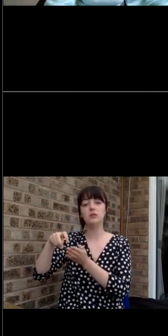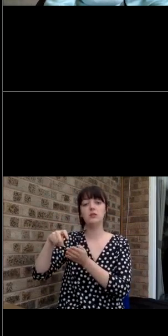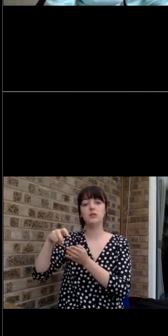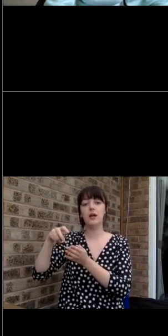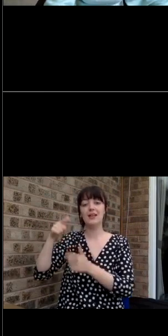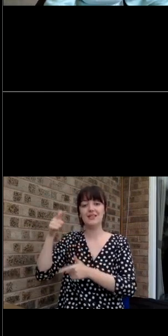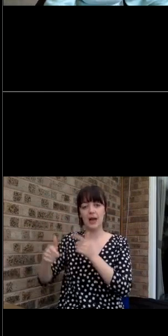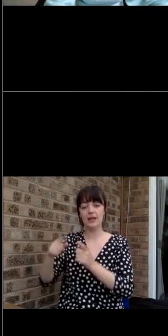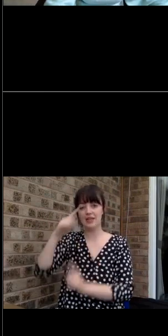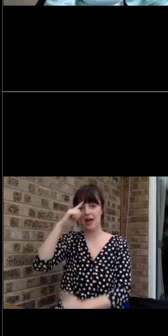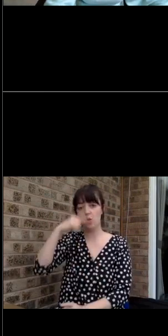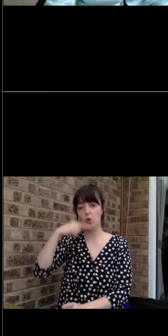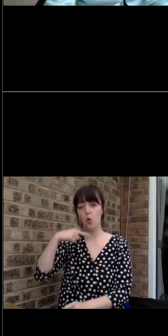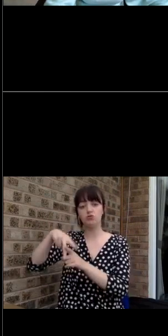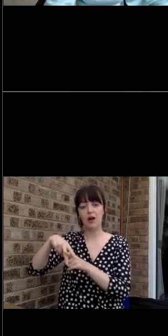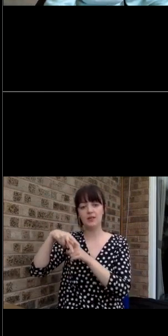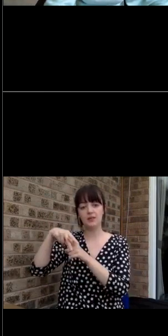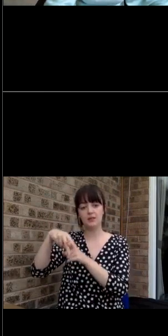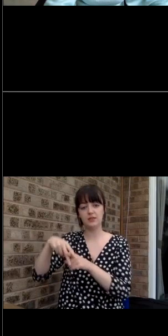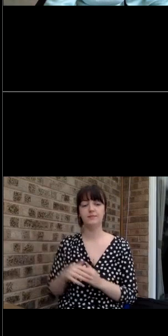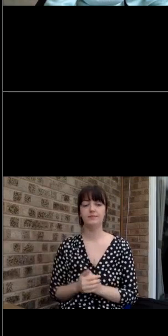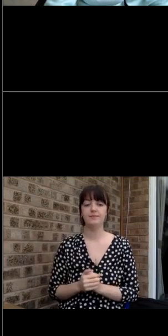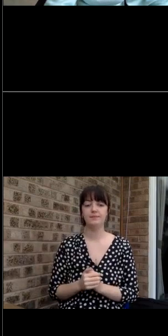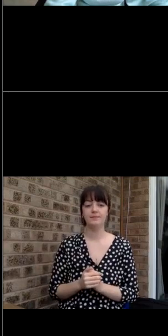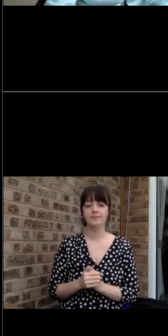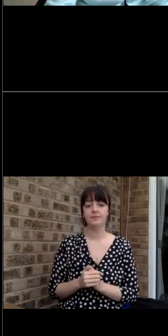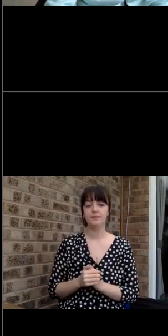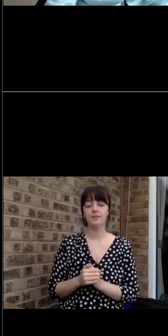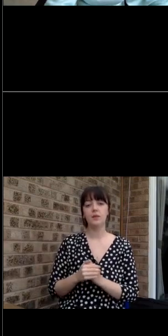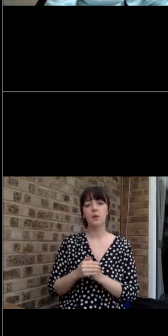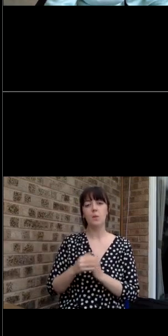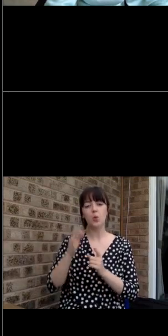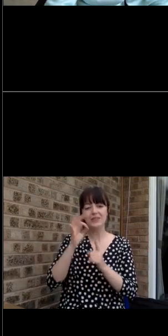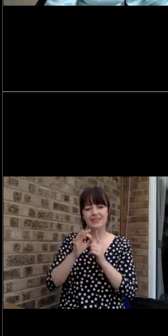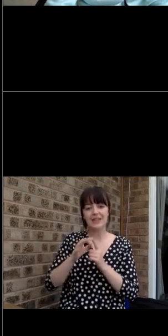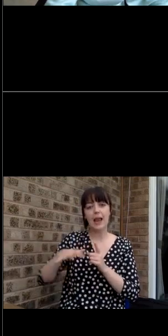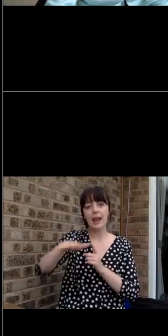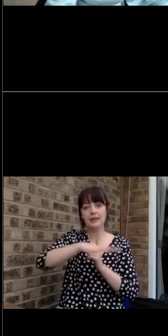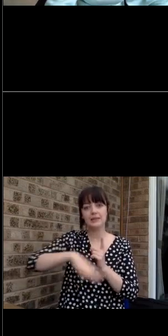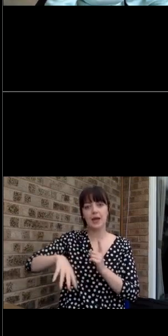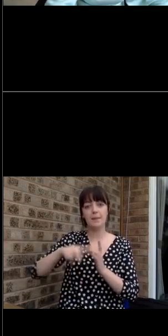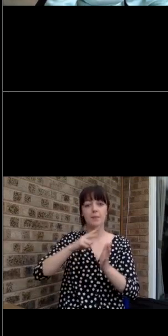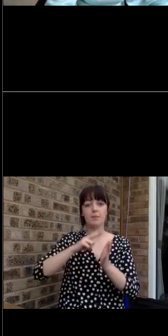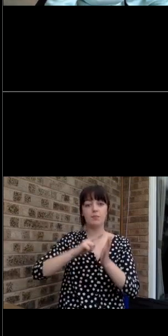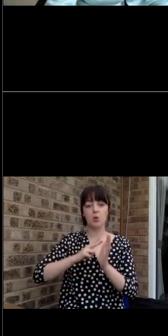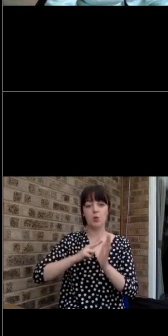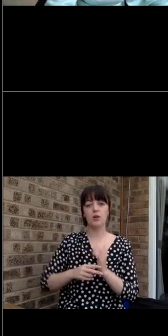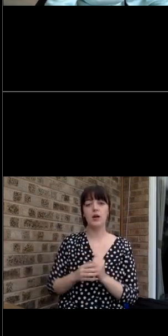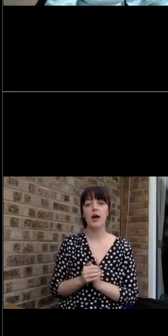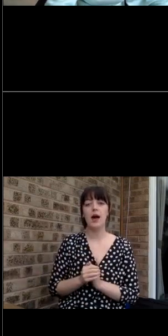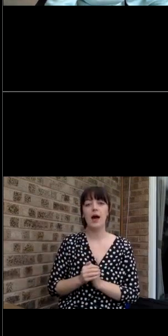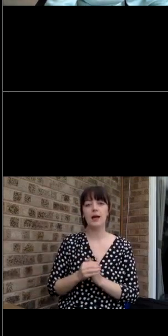more detailed landscaping proposals, and further developed ecological mitigation measures.